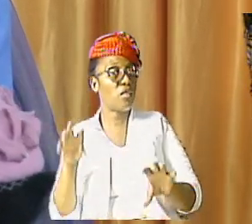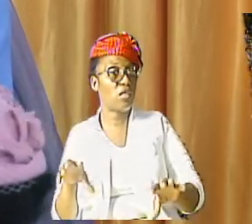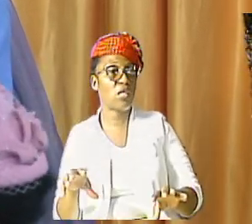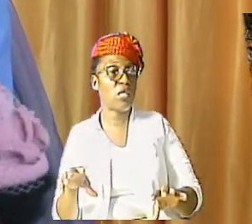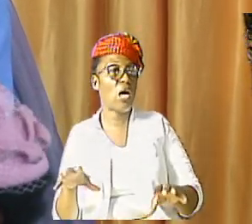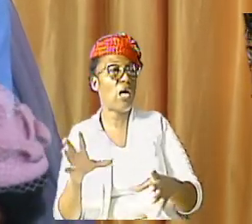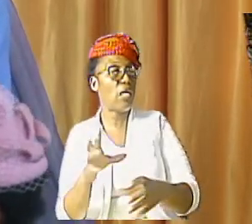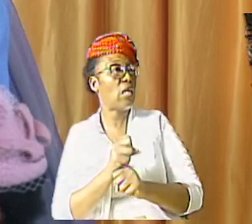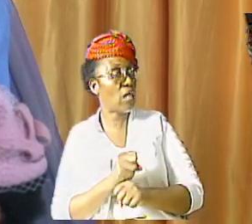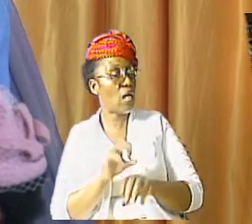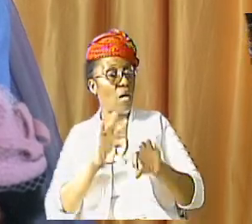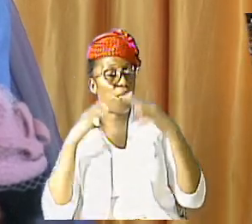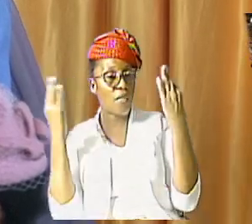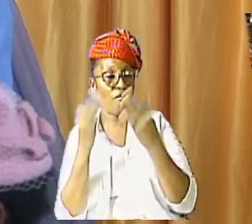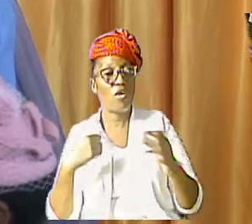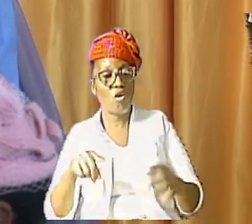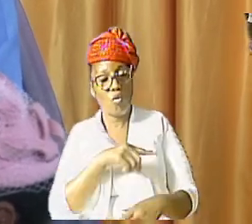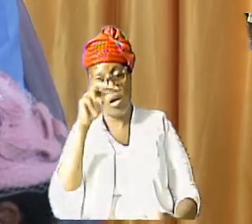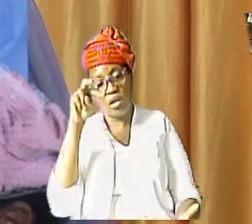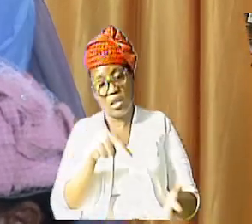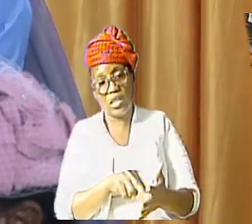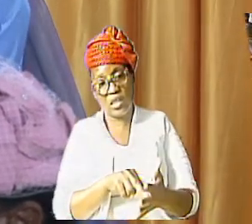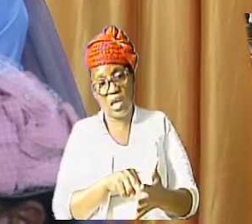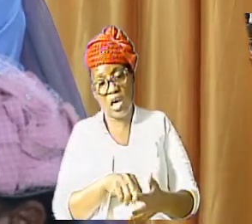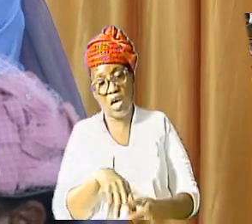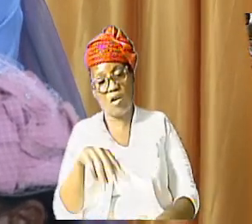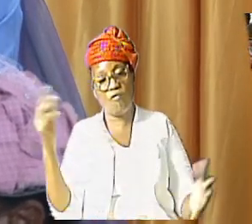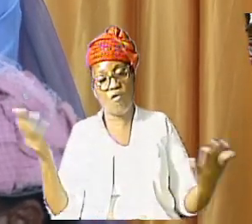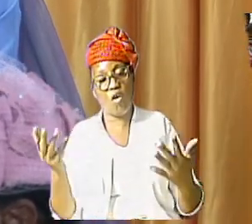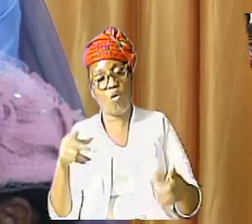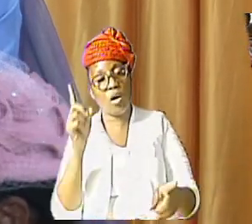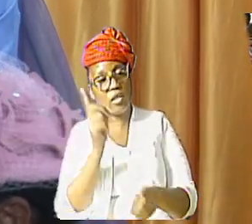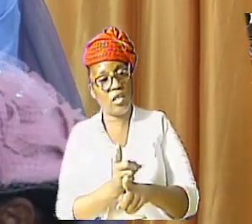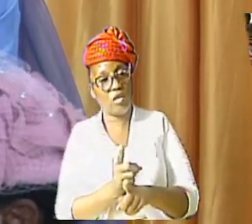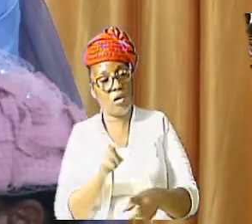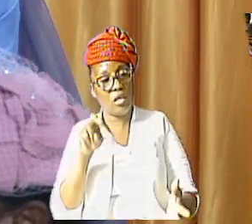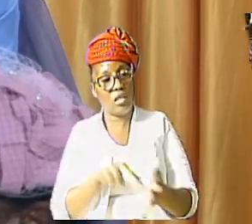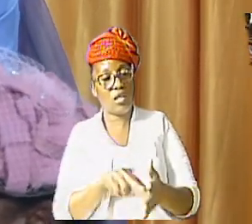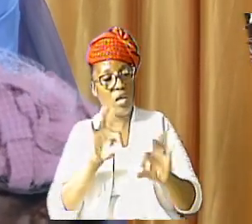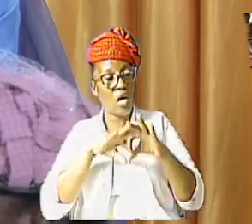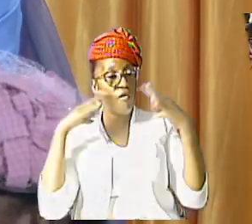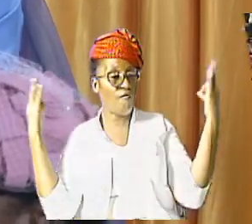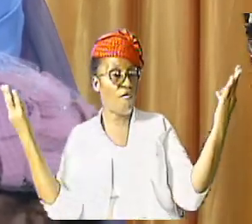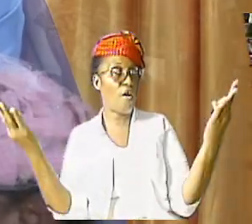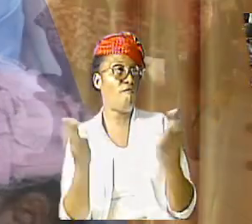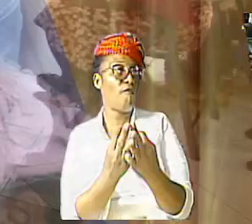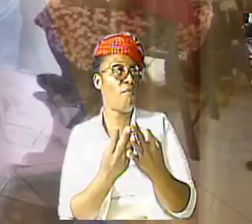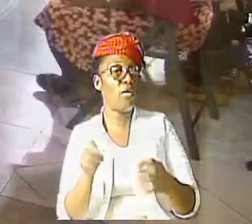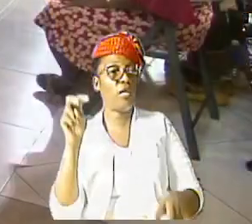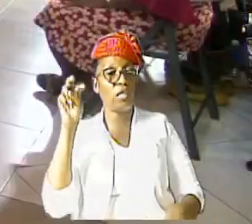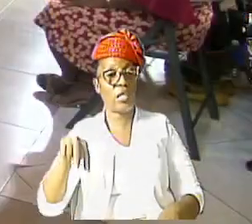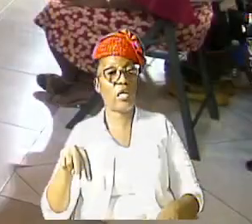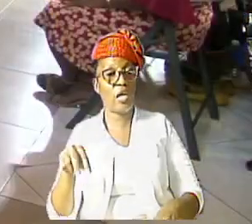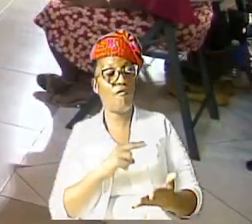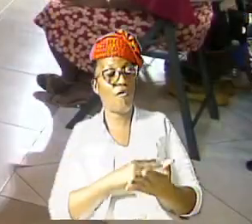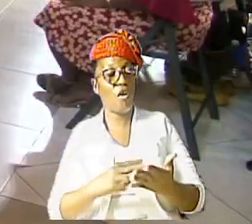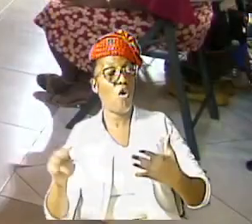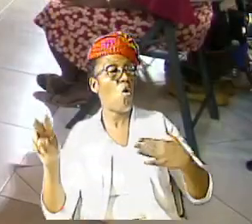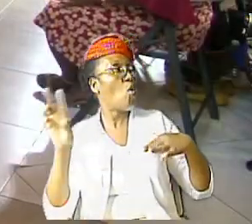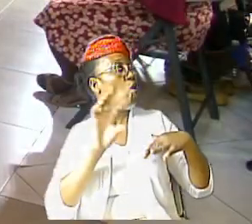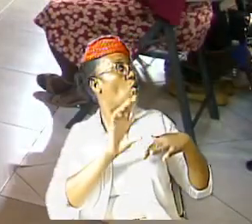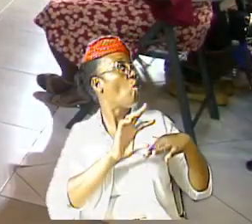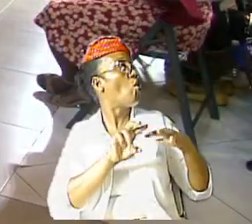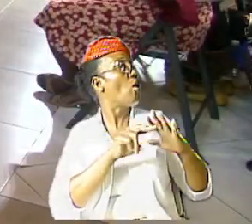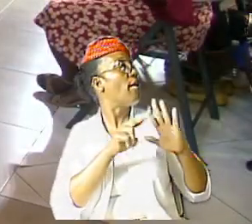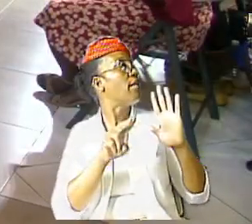for righteousness. We're going to stand for holiness. We're going to stand for family. Hallelujah. So give a peck on the cheek, on the lip, wherever